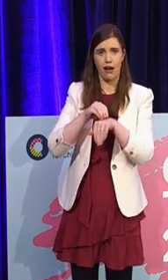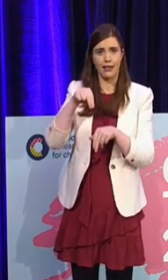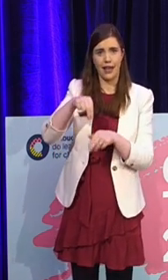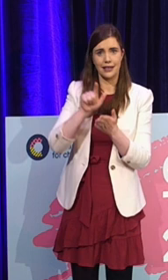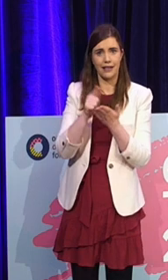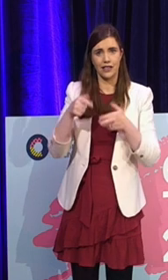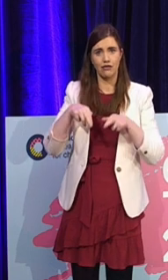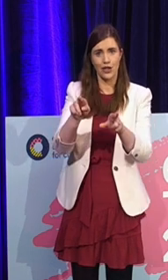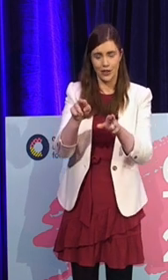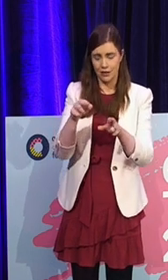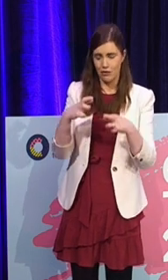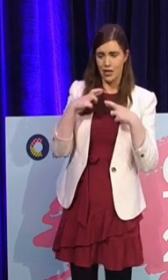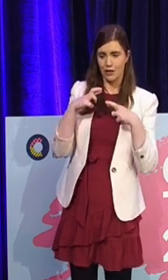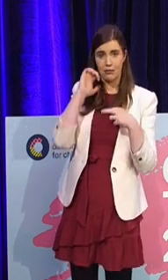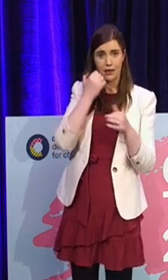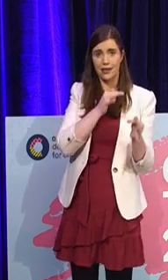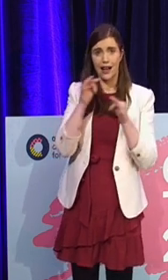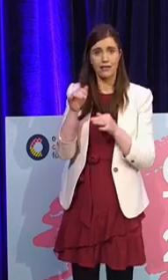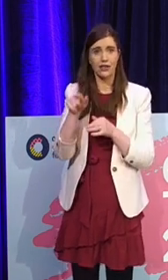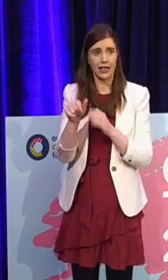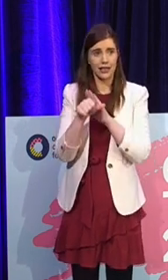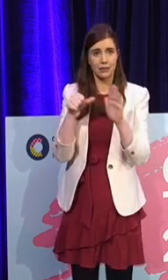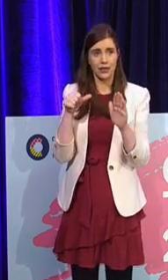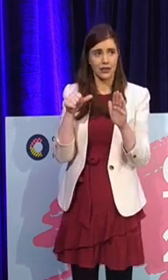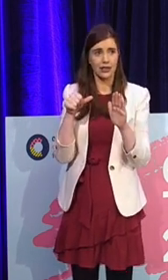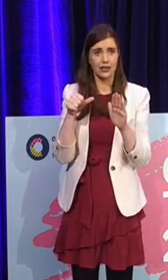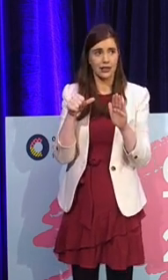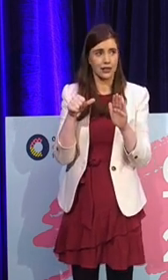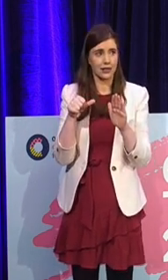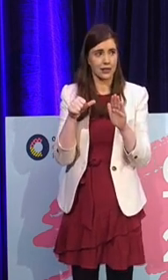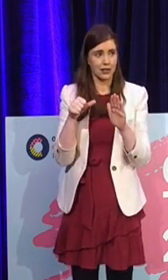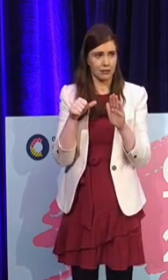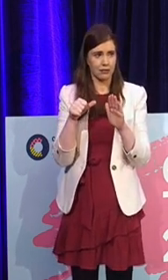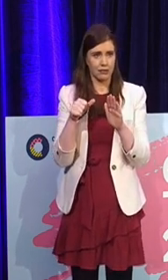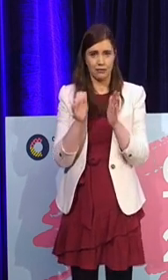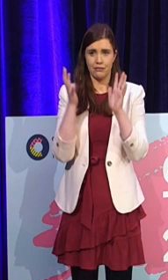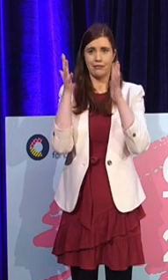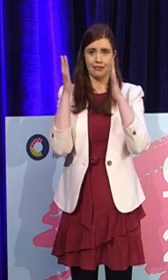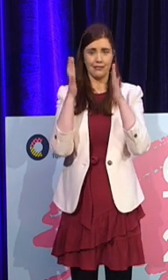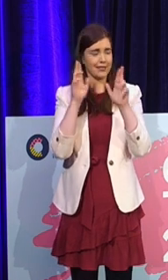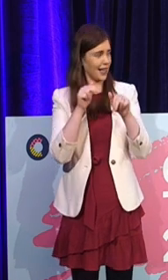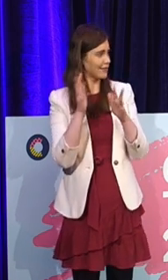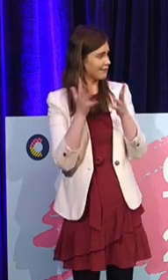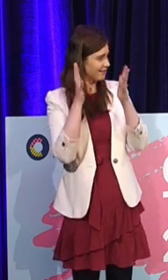Because after this experience, I